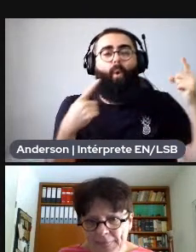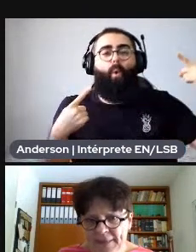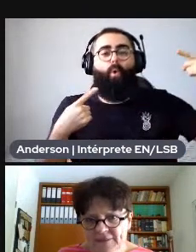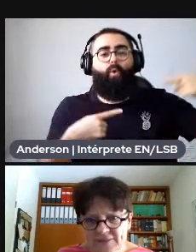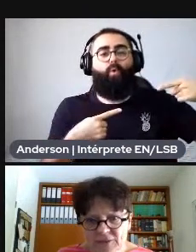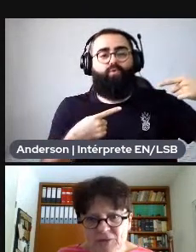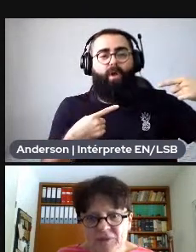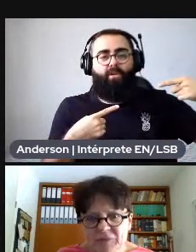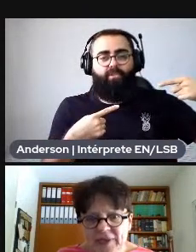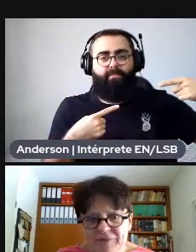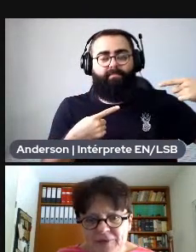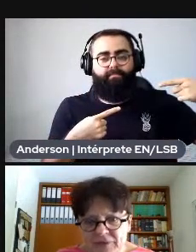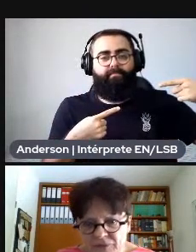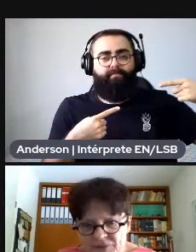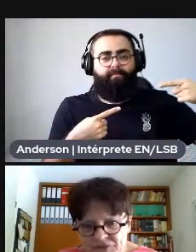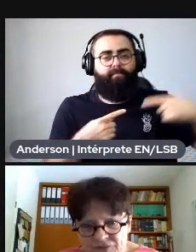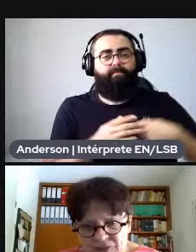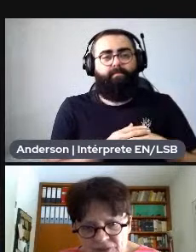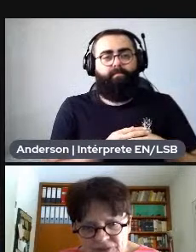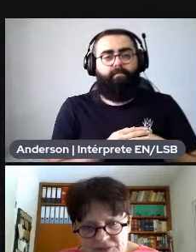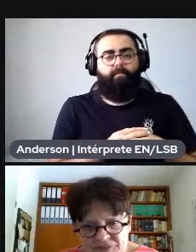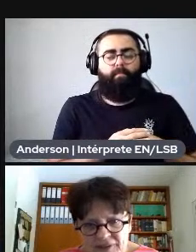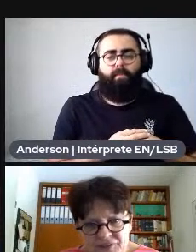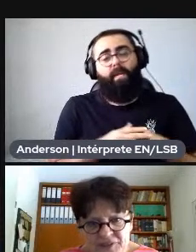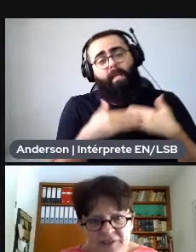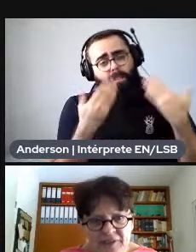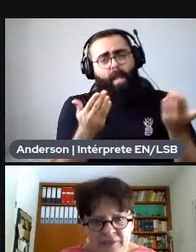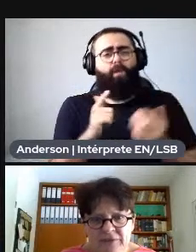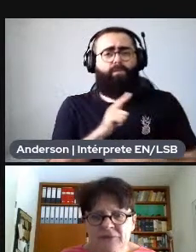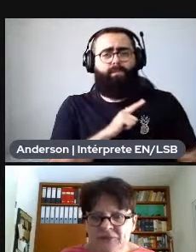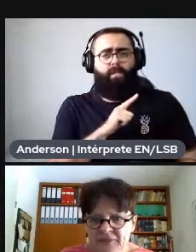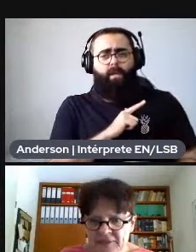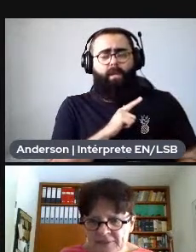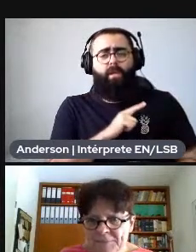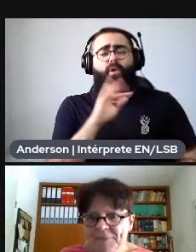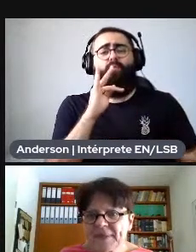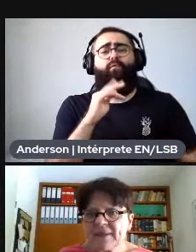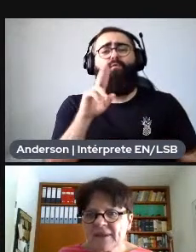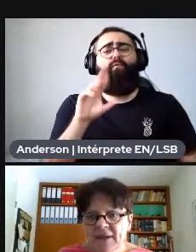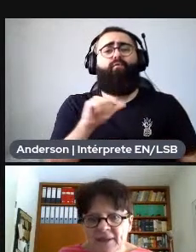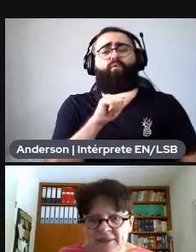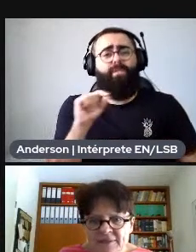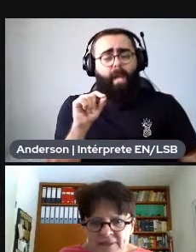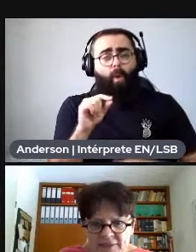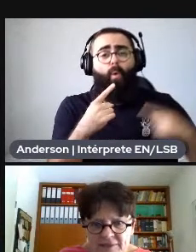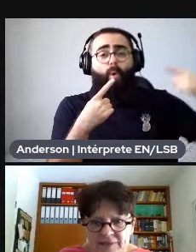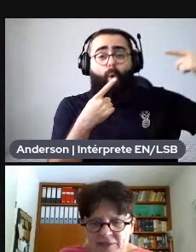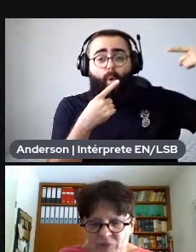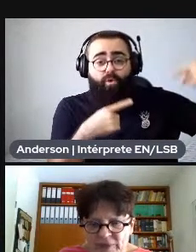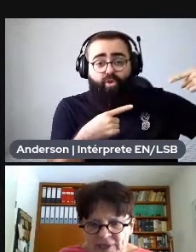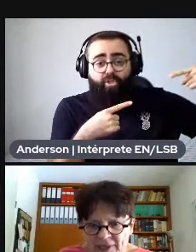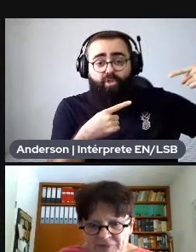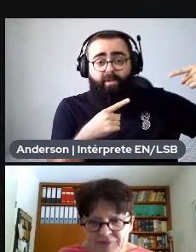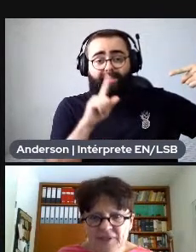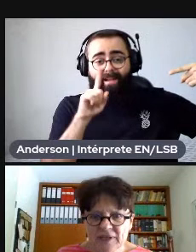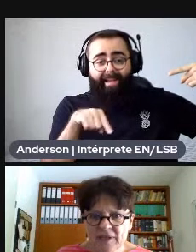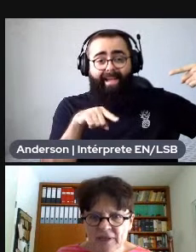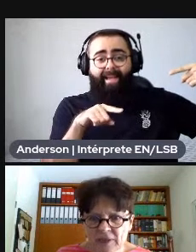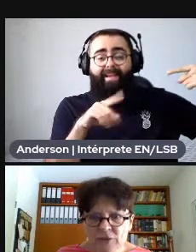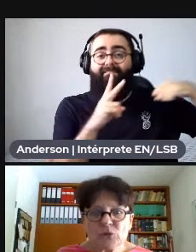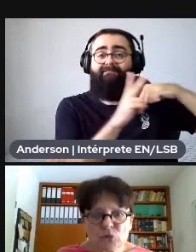Huh? So we have contrast function here on tener, and here we